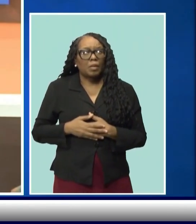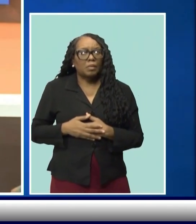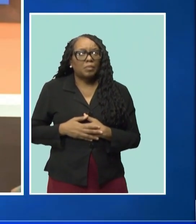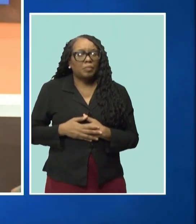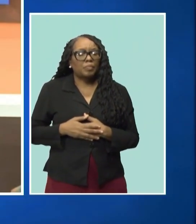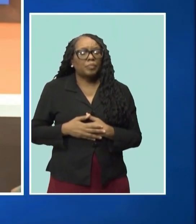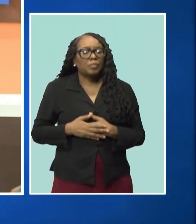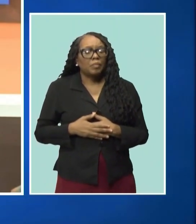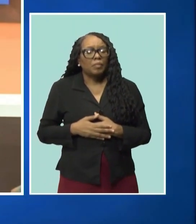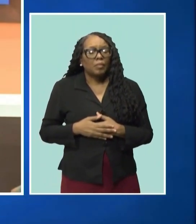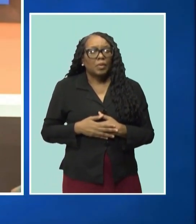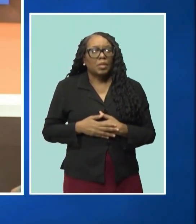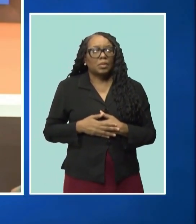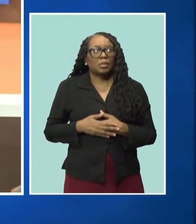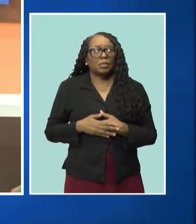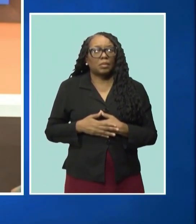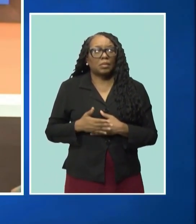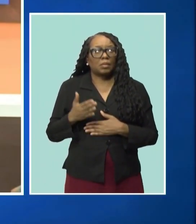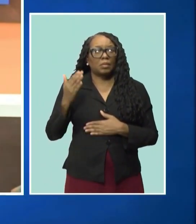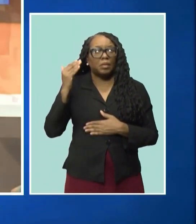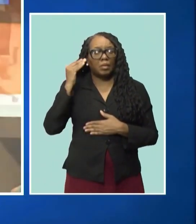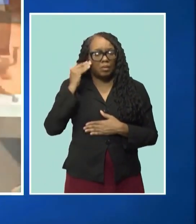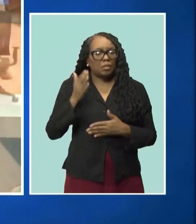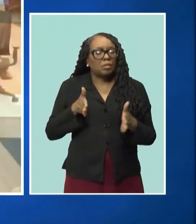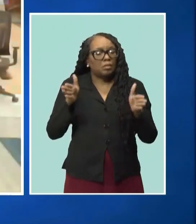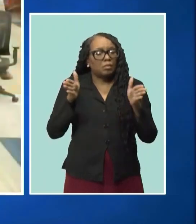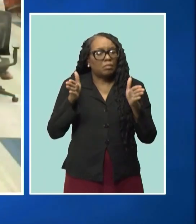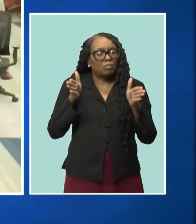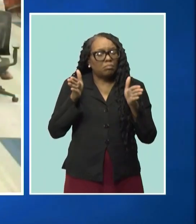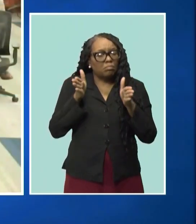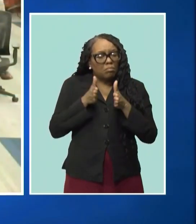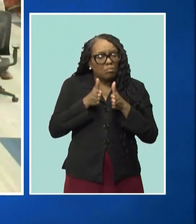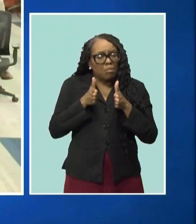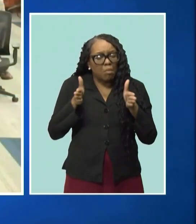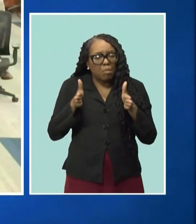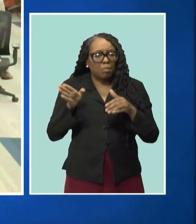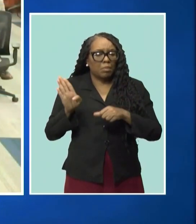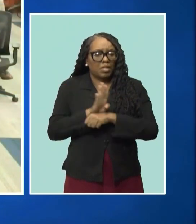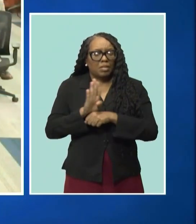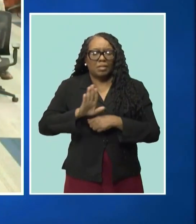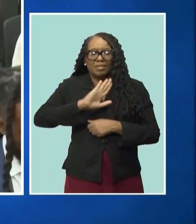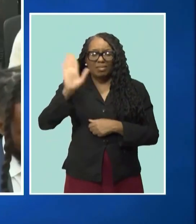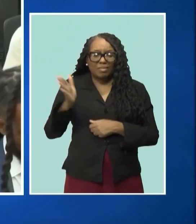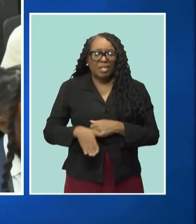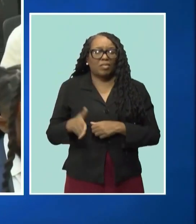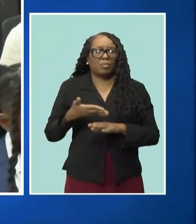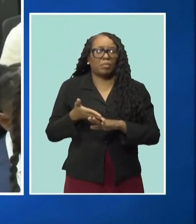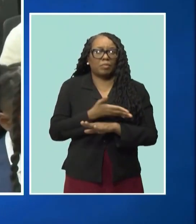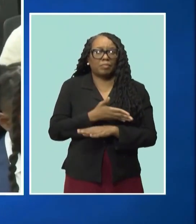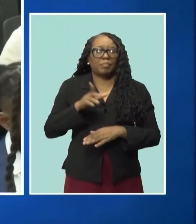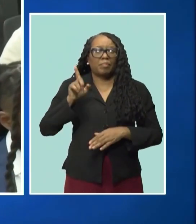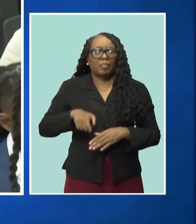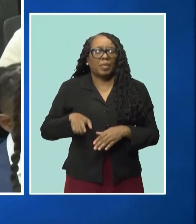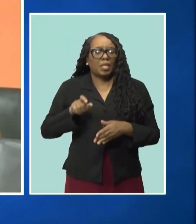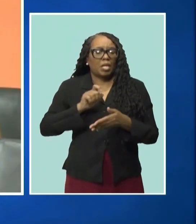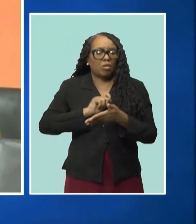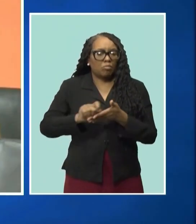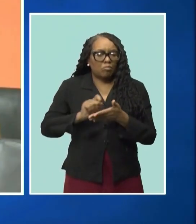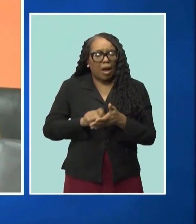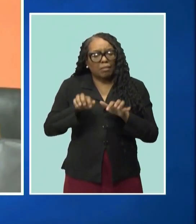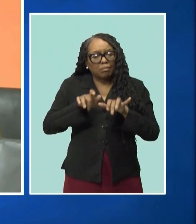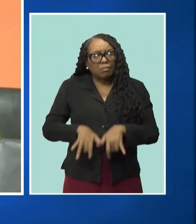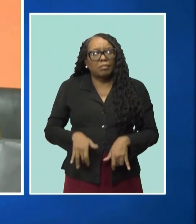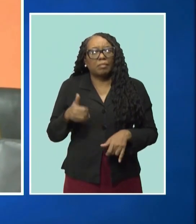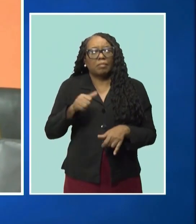some instances around small MSMEs, micro businesses, who have never had to report to